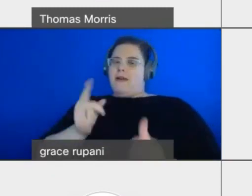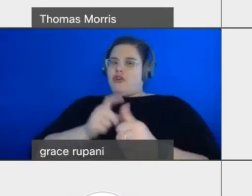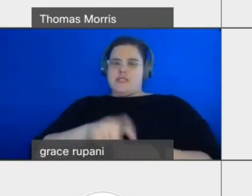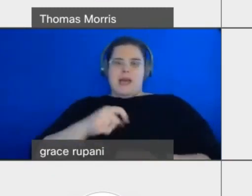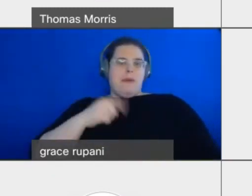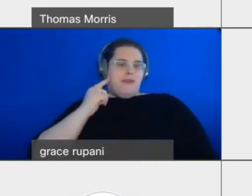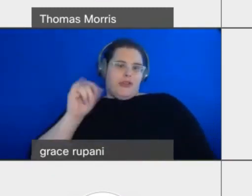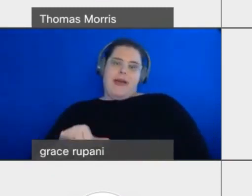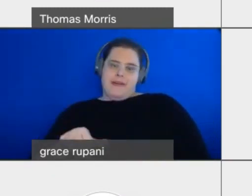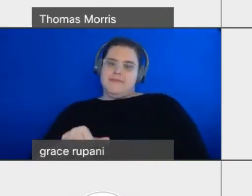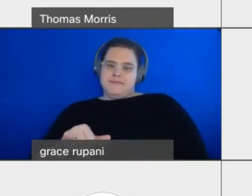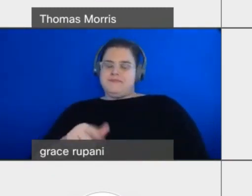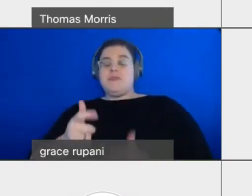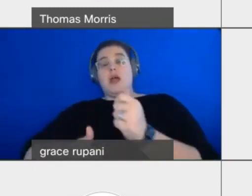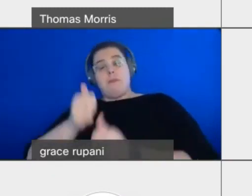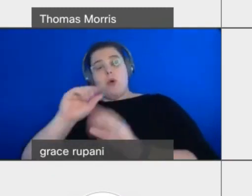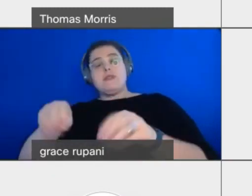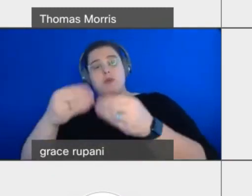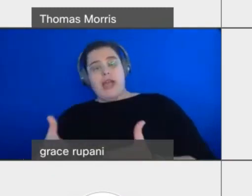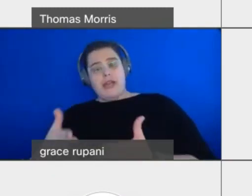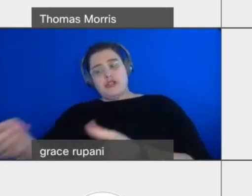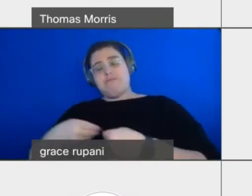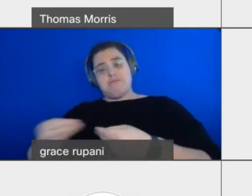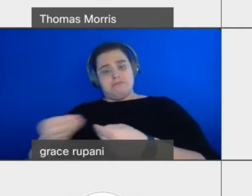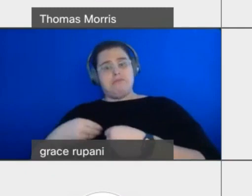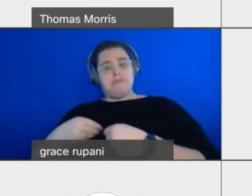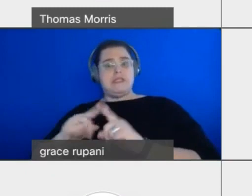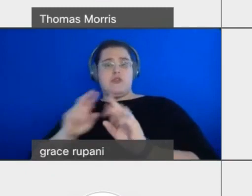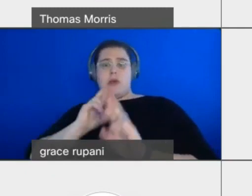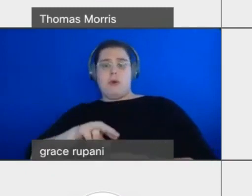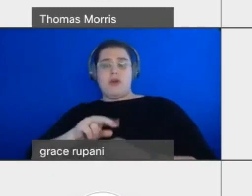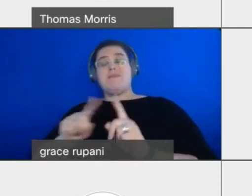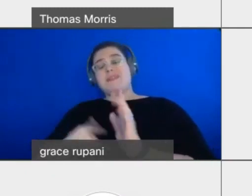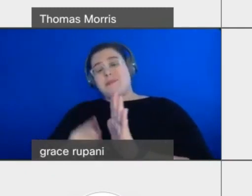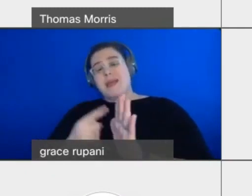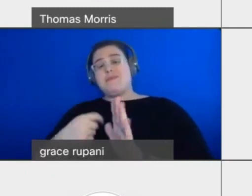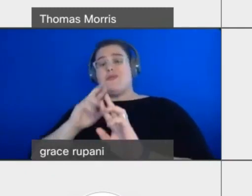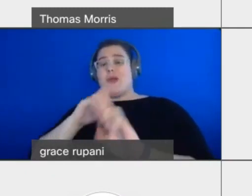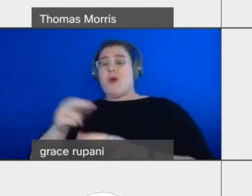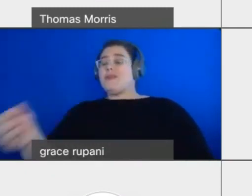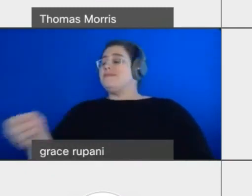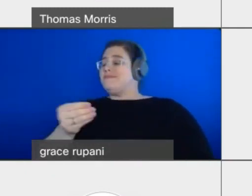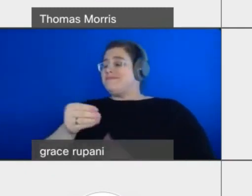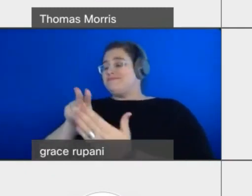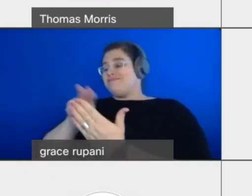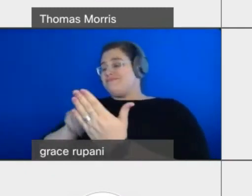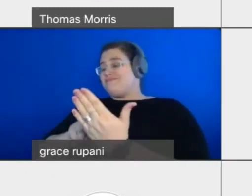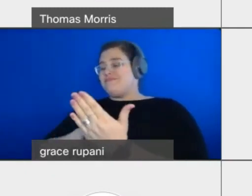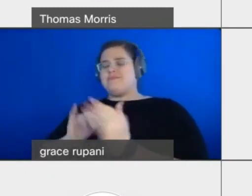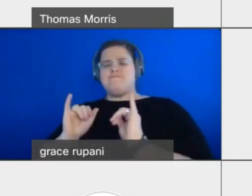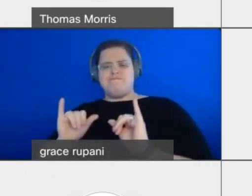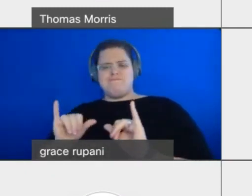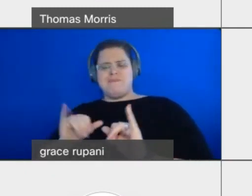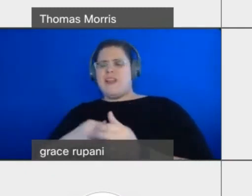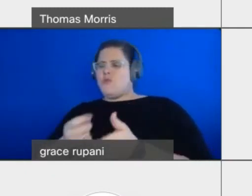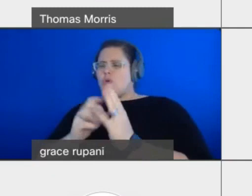providers, but we recognize in receiving those reports that they have required a lot of cleanup because